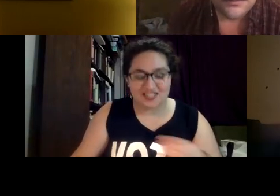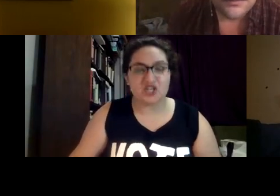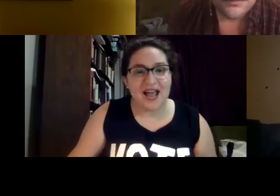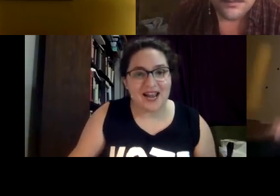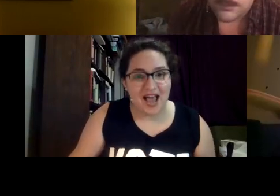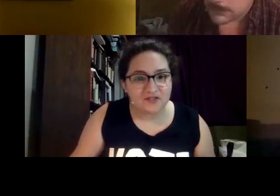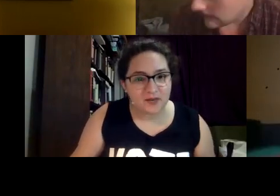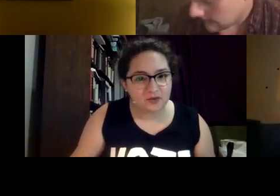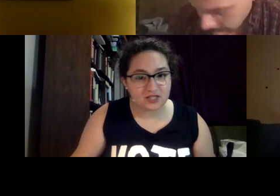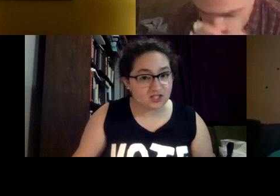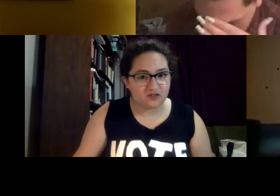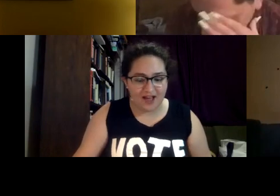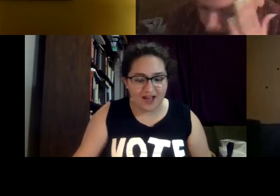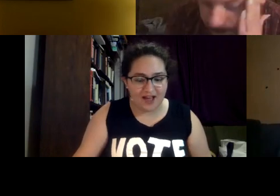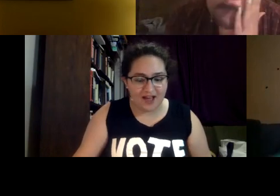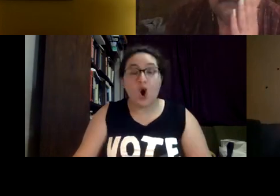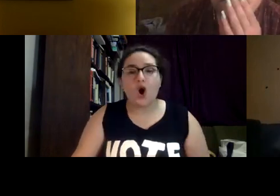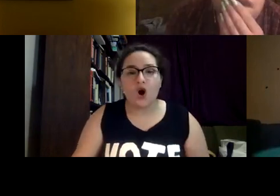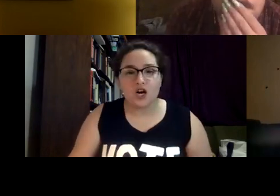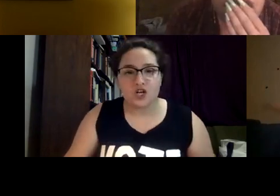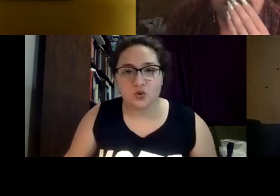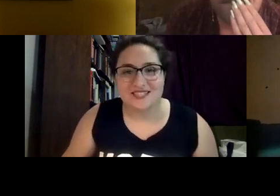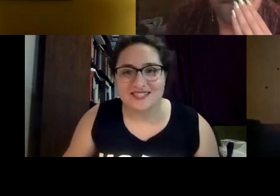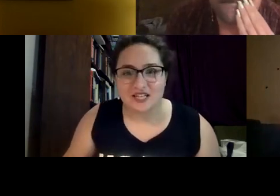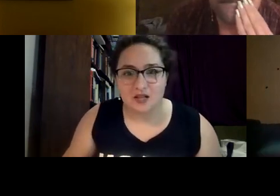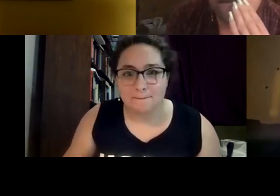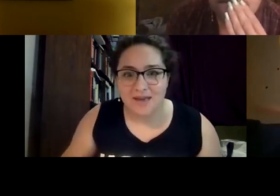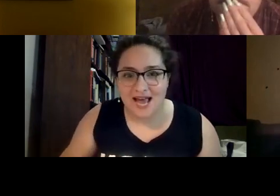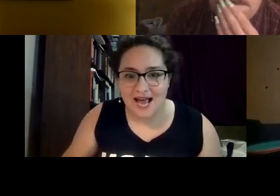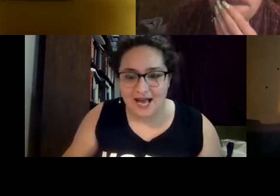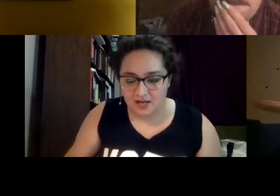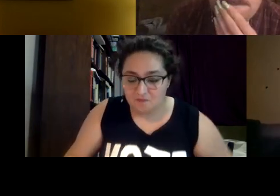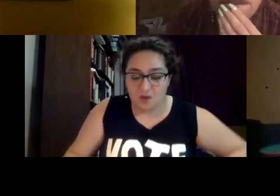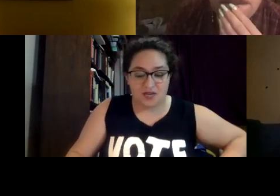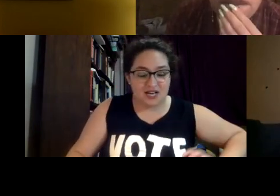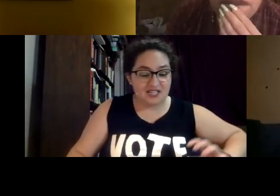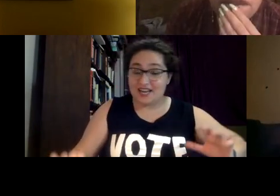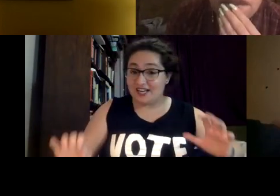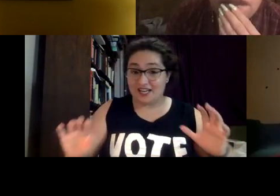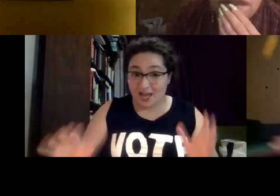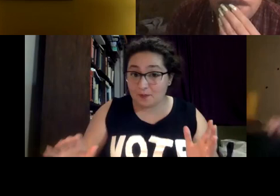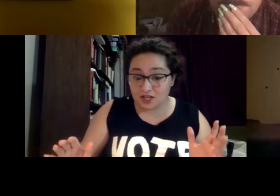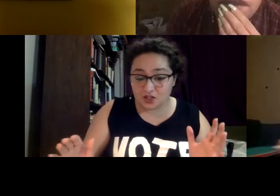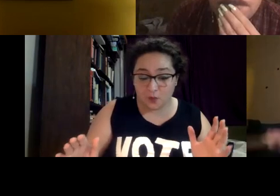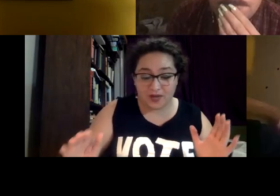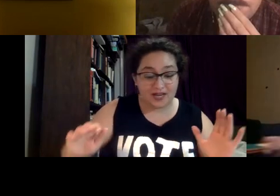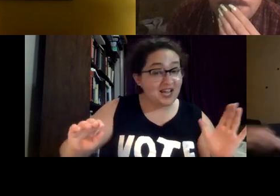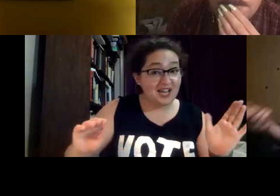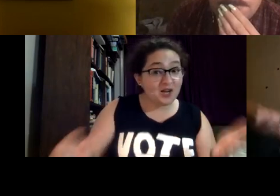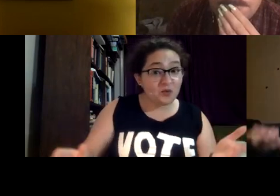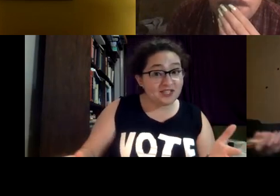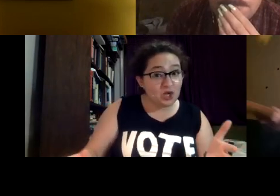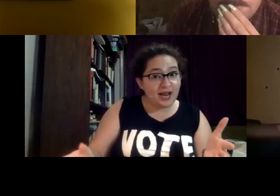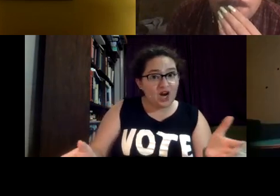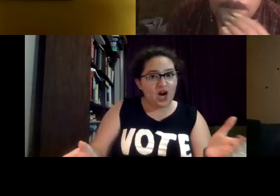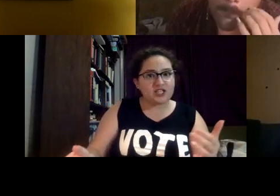this last year, and I had half as many receipts to file and turn in. Are you still mad? Because it kept us open.